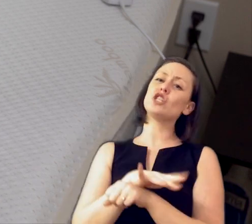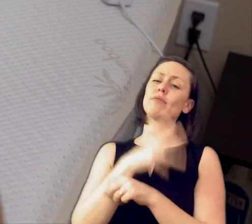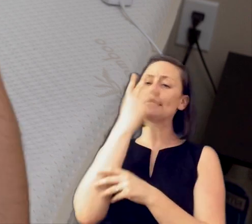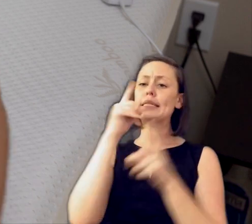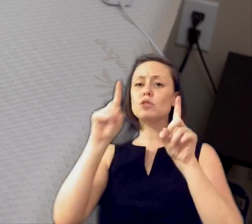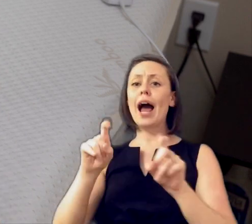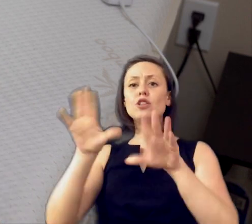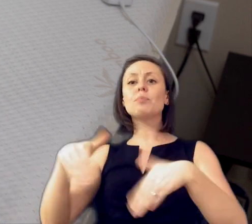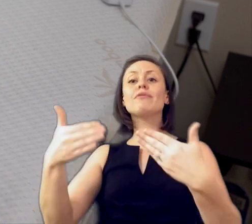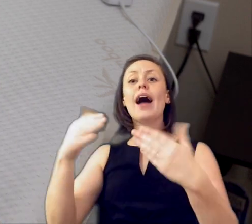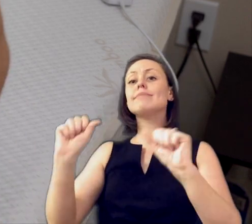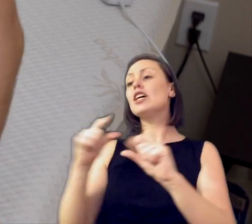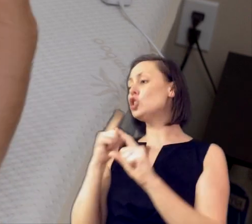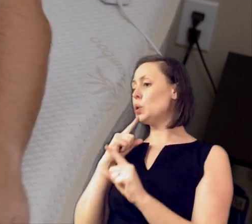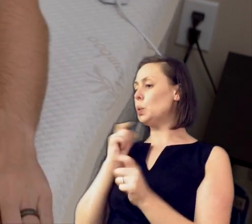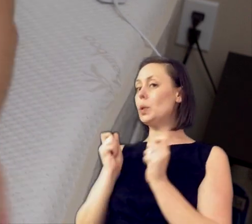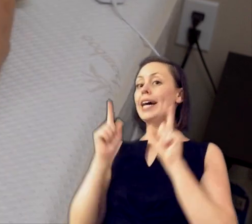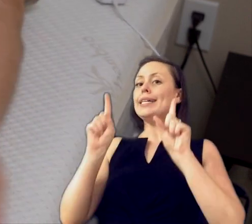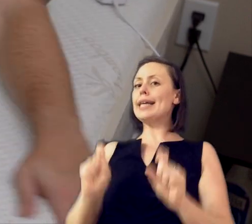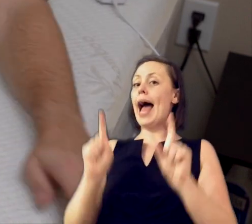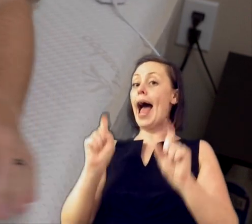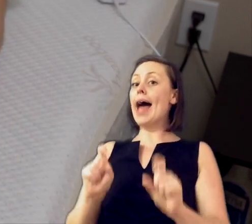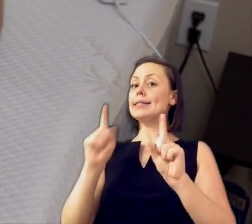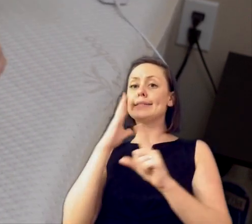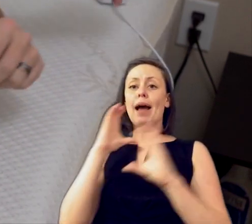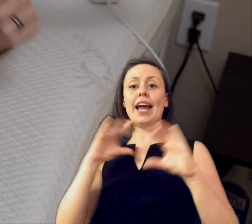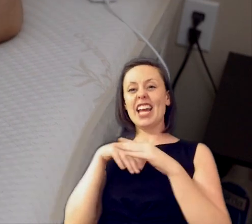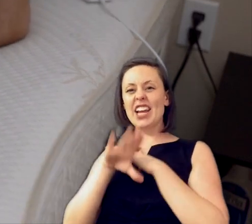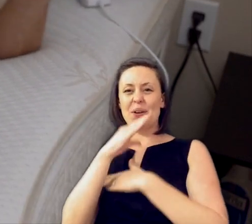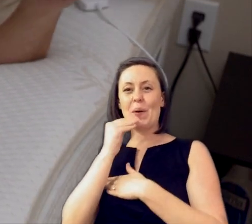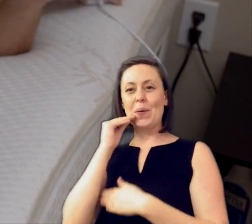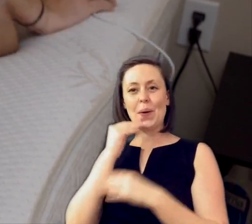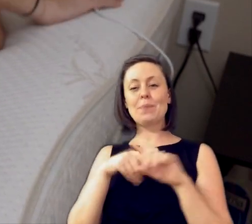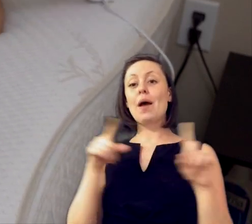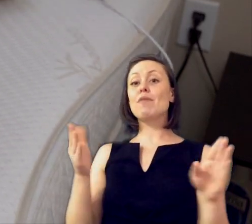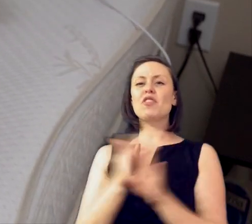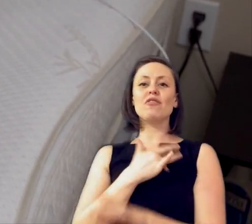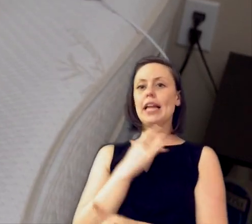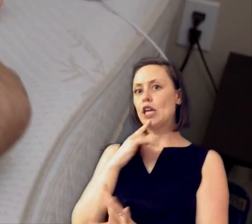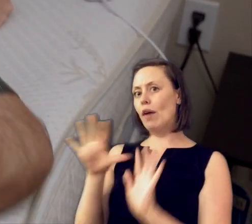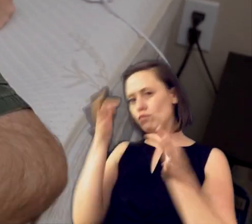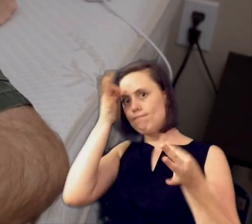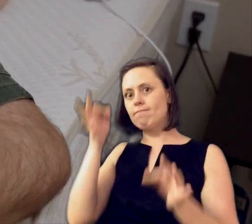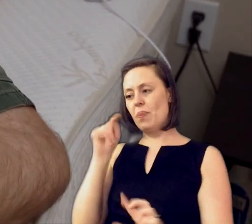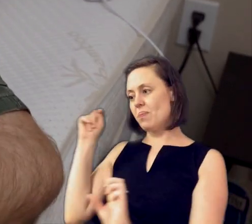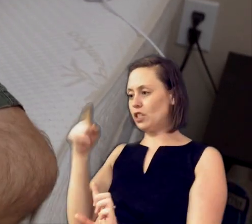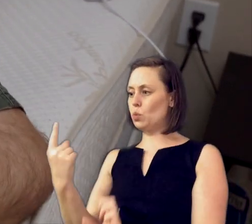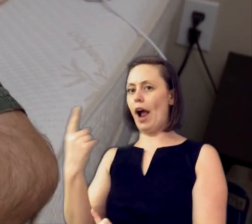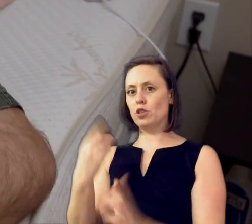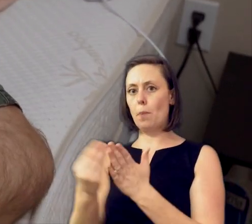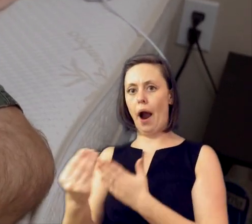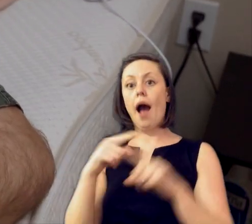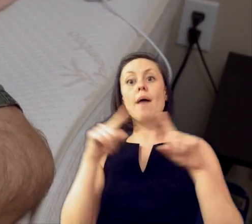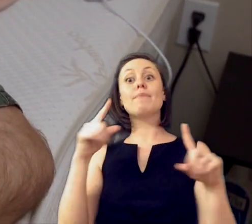give you the ability to adjust the mattress in the comfort of your own home before you feel like this is the one for you. AirPedic